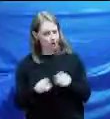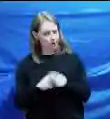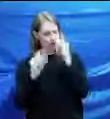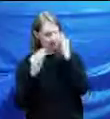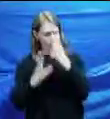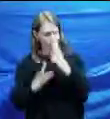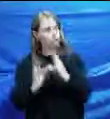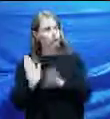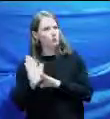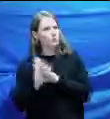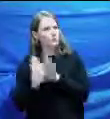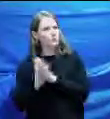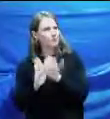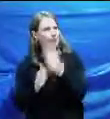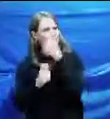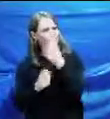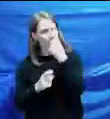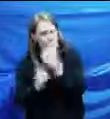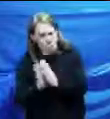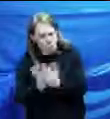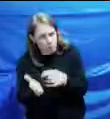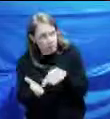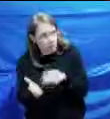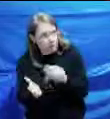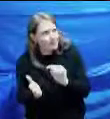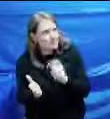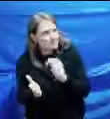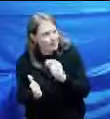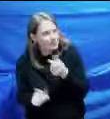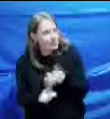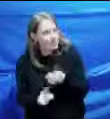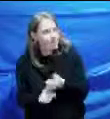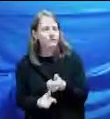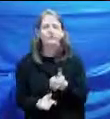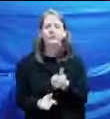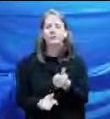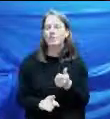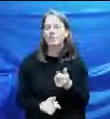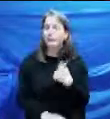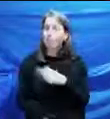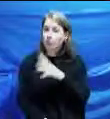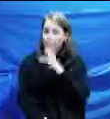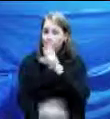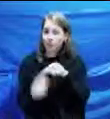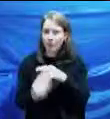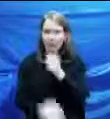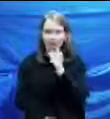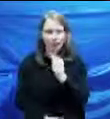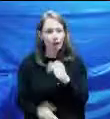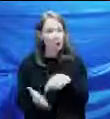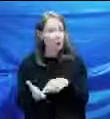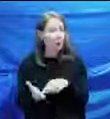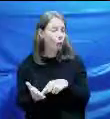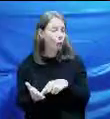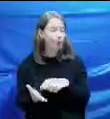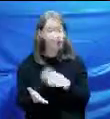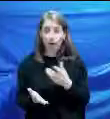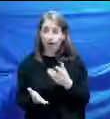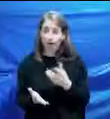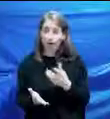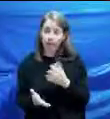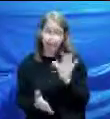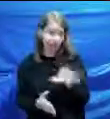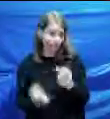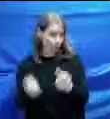we, through interesting questions, and these are not just like, is the car red? When we talk about text-based questions, it's of course also the inferences you make. What can you